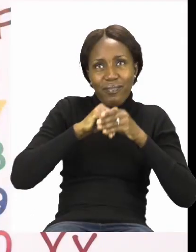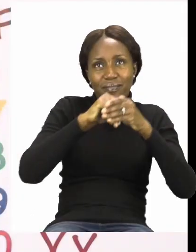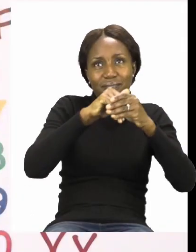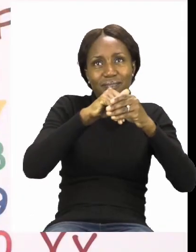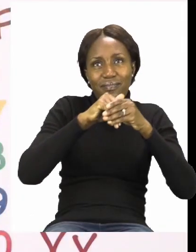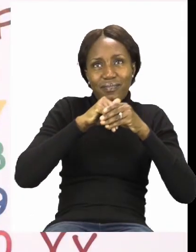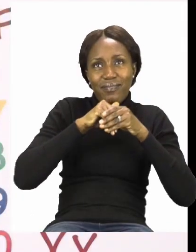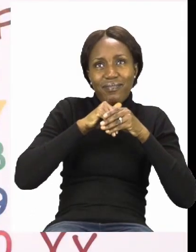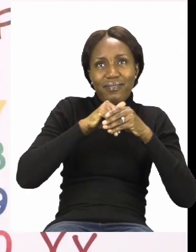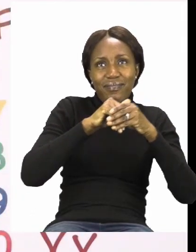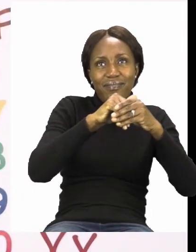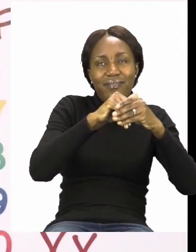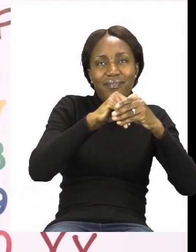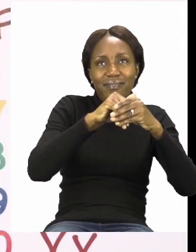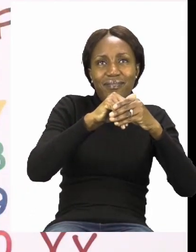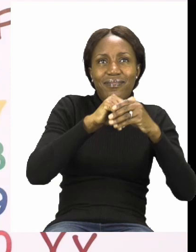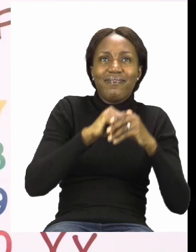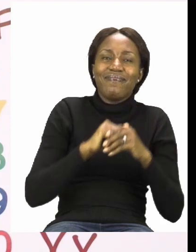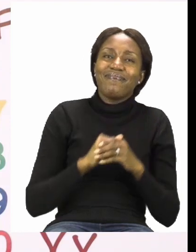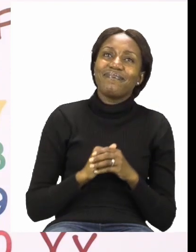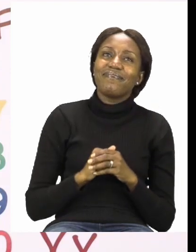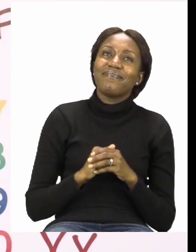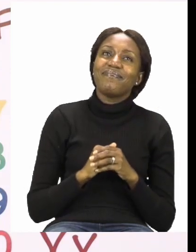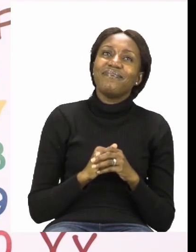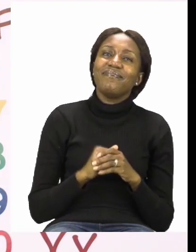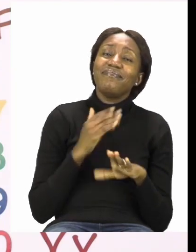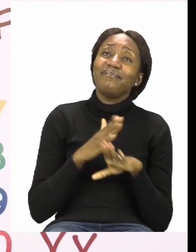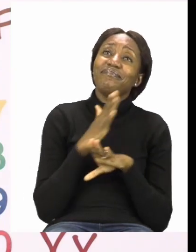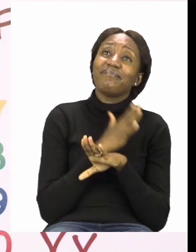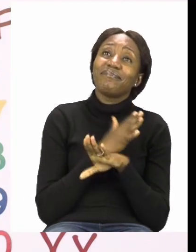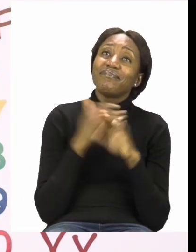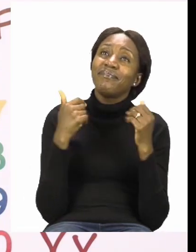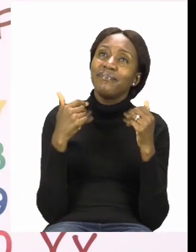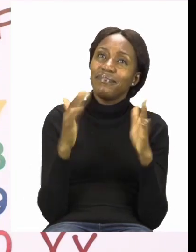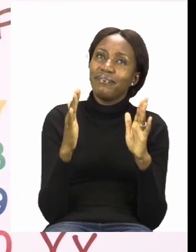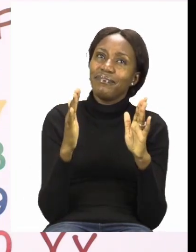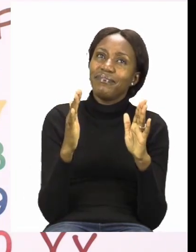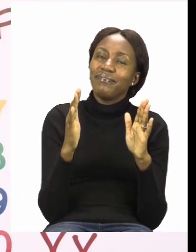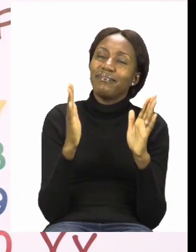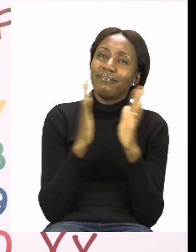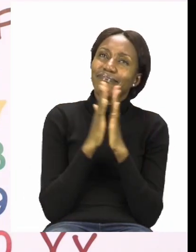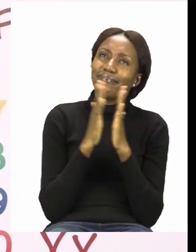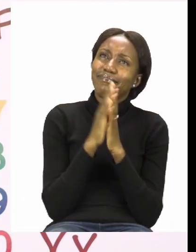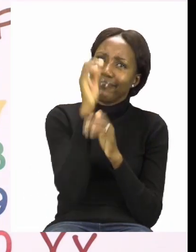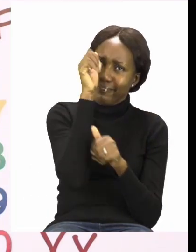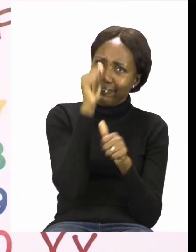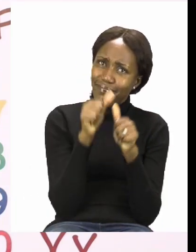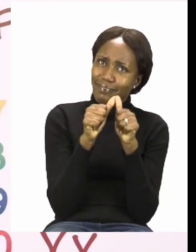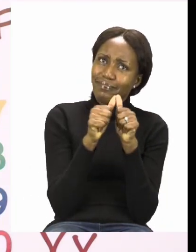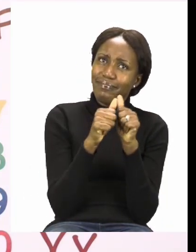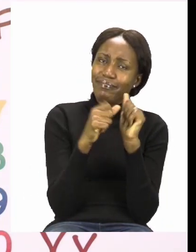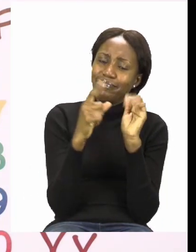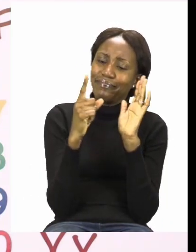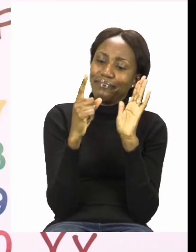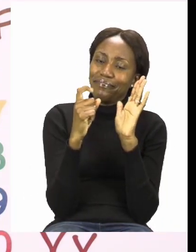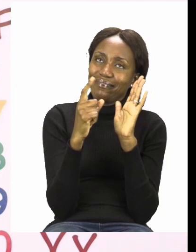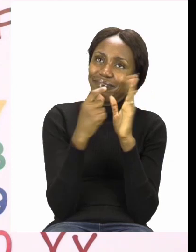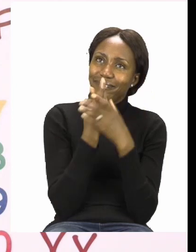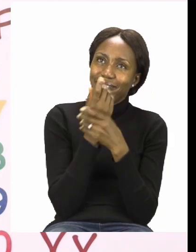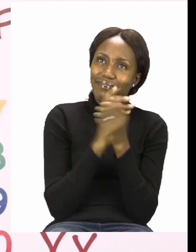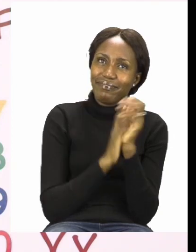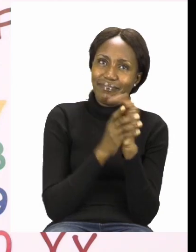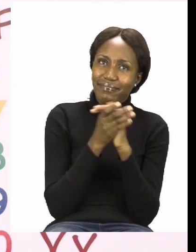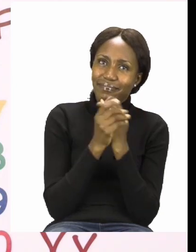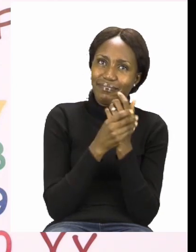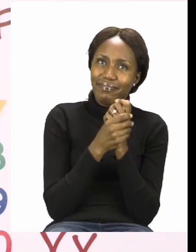local transport. And before we get into any lessons, boys and girls, we need to sanitize.